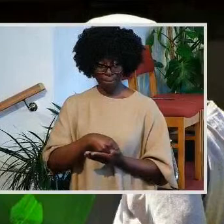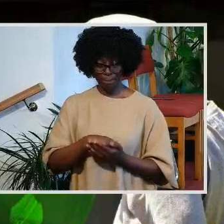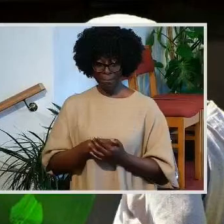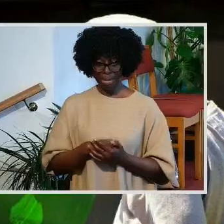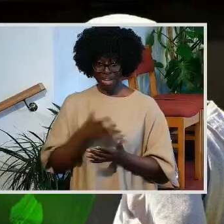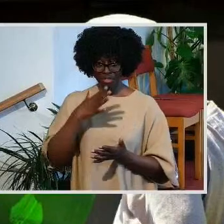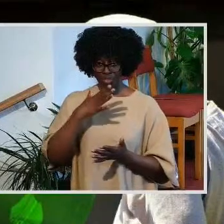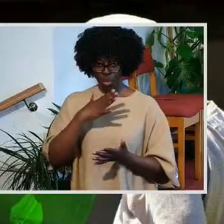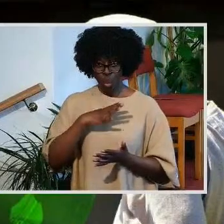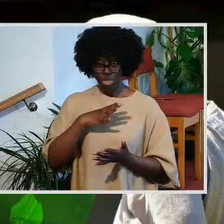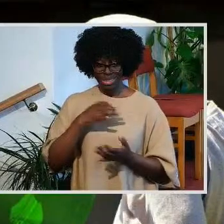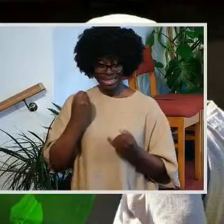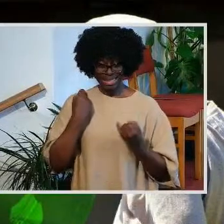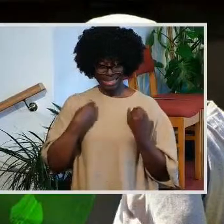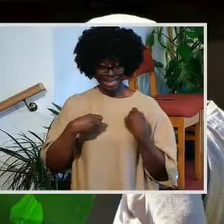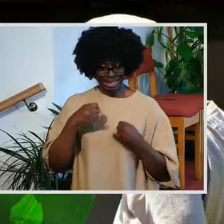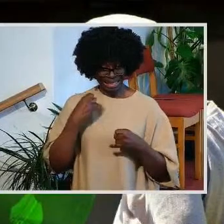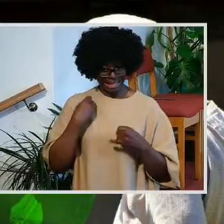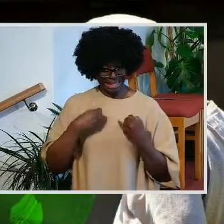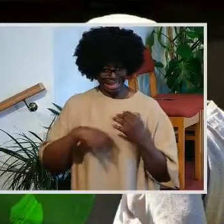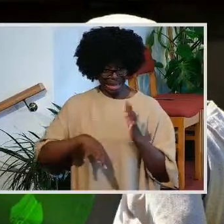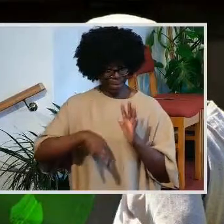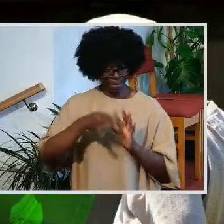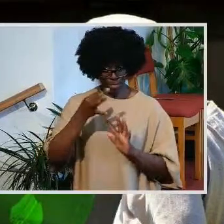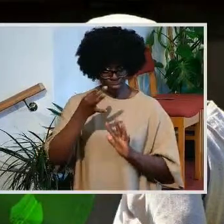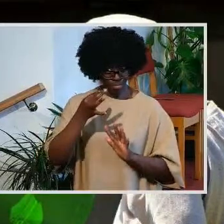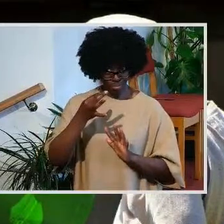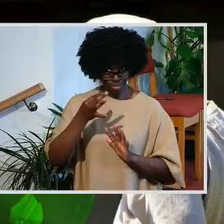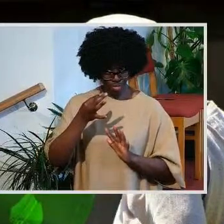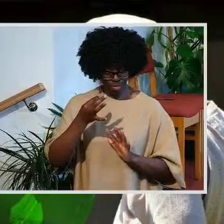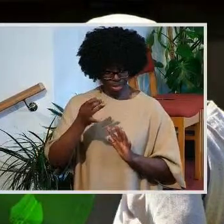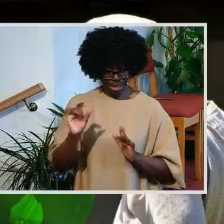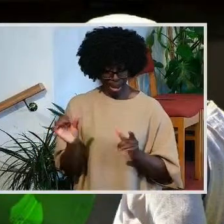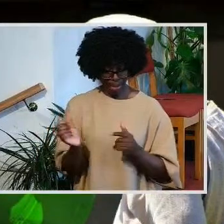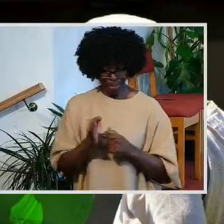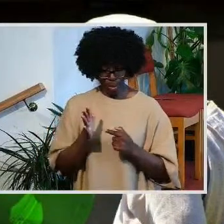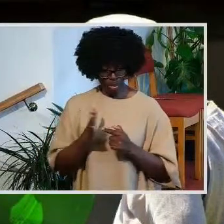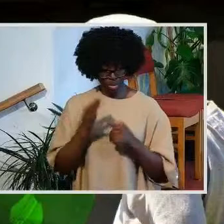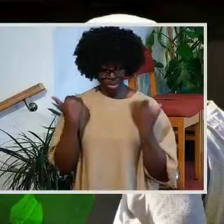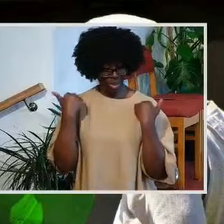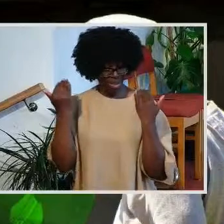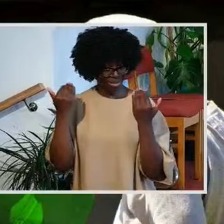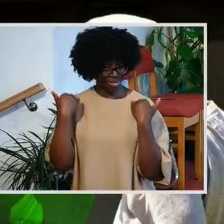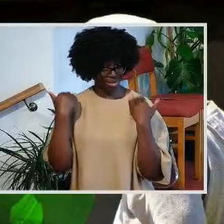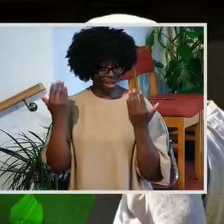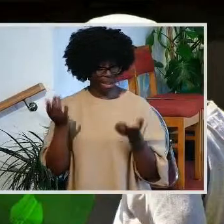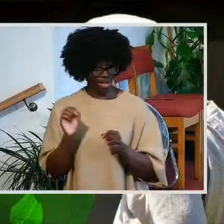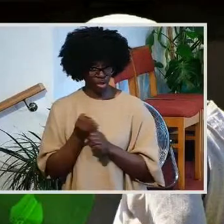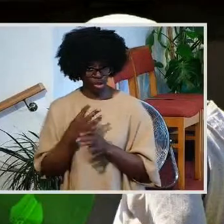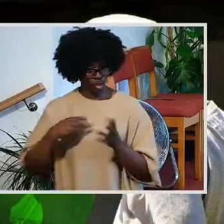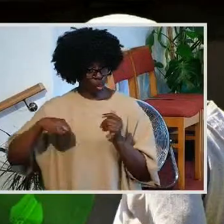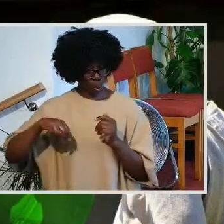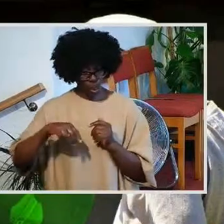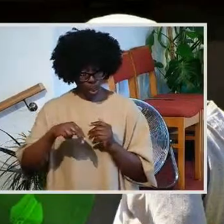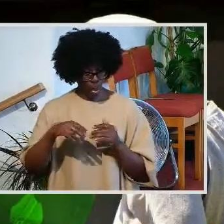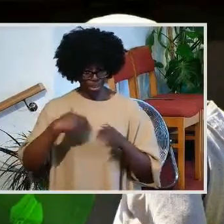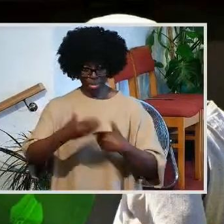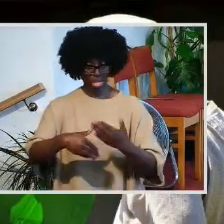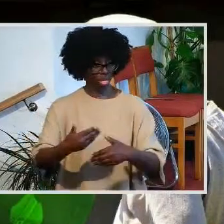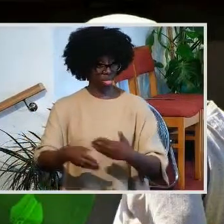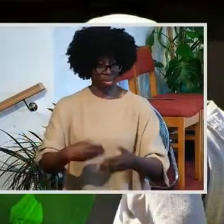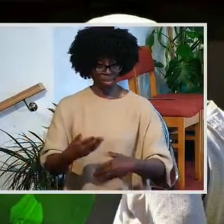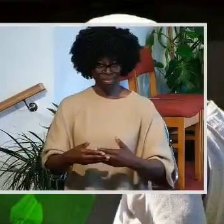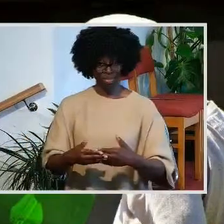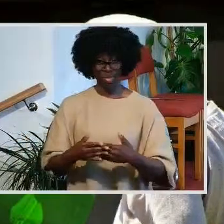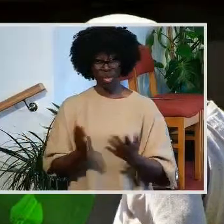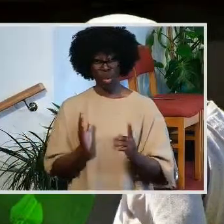reverse disease, so whether it's Alzheimer's or diabetes or blood pressure, we aim for 45